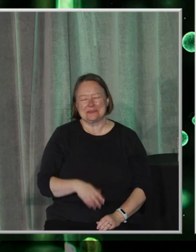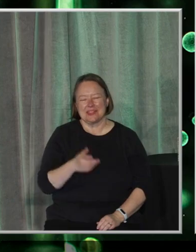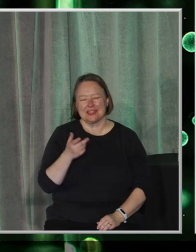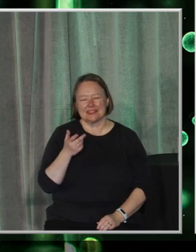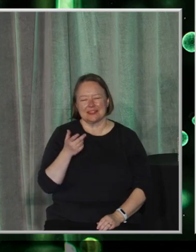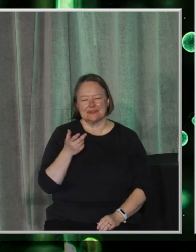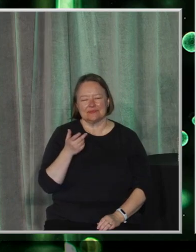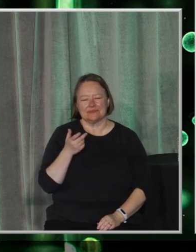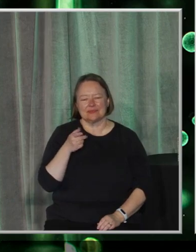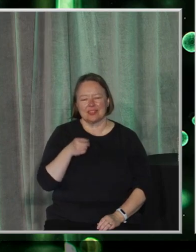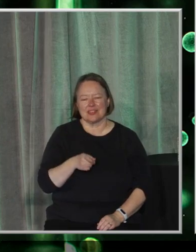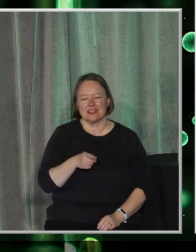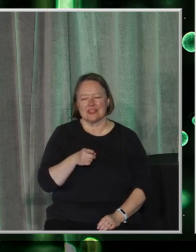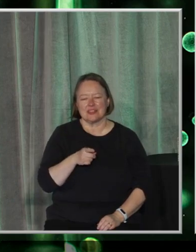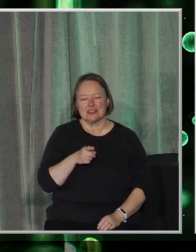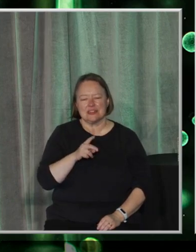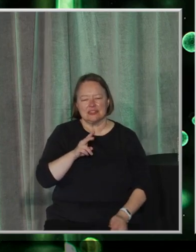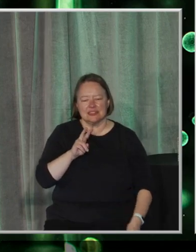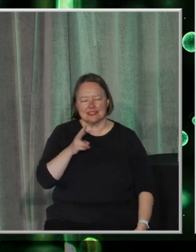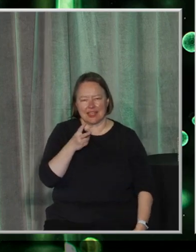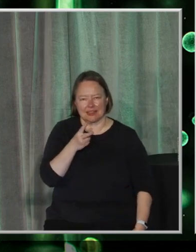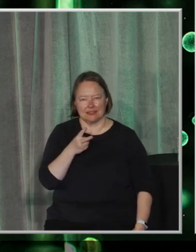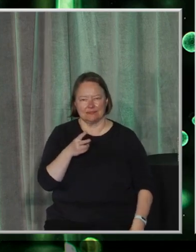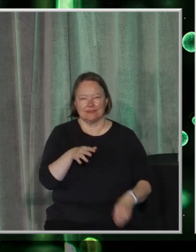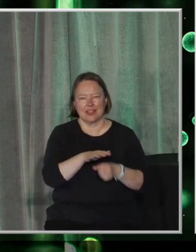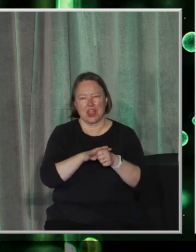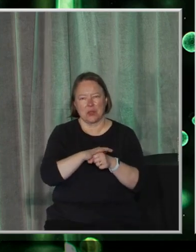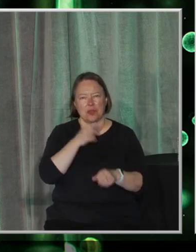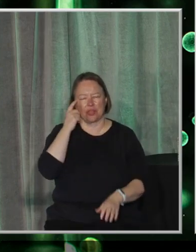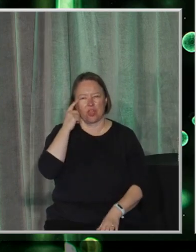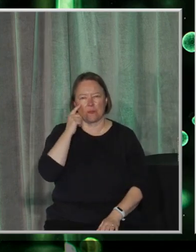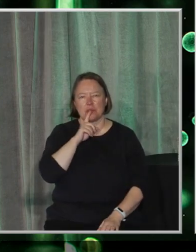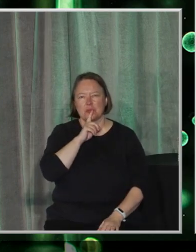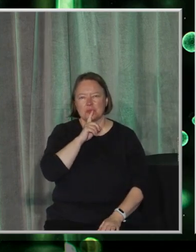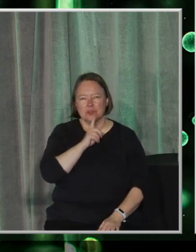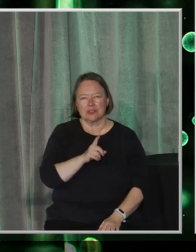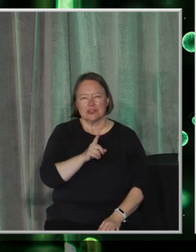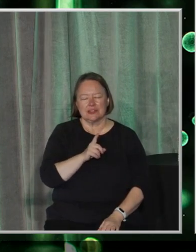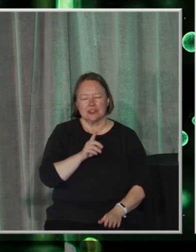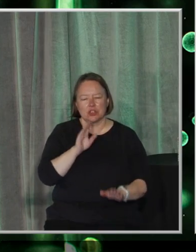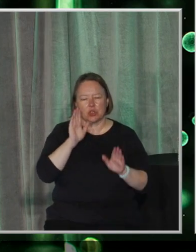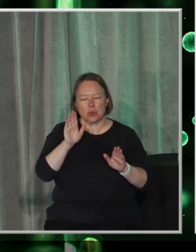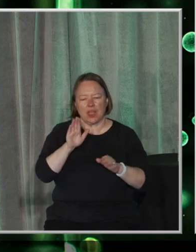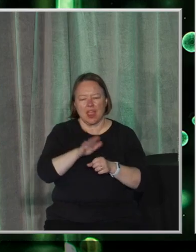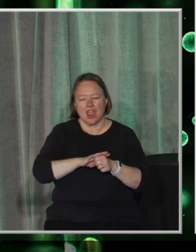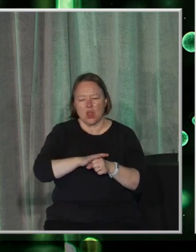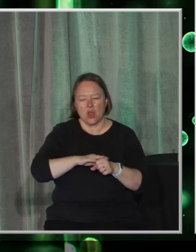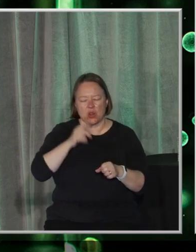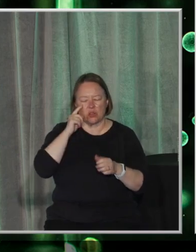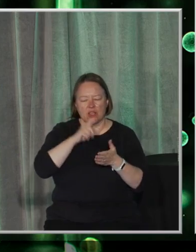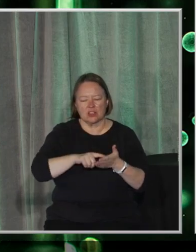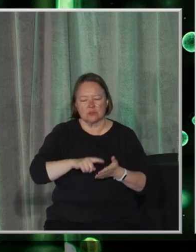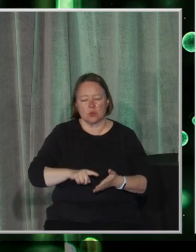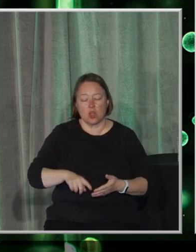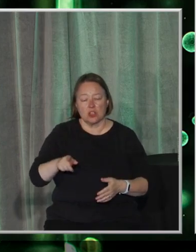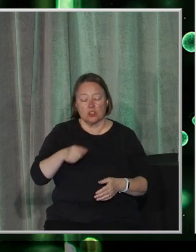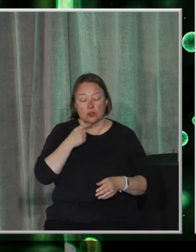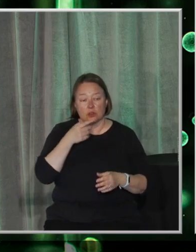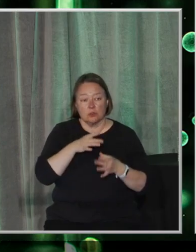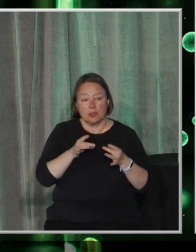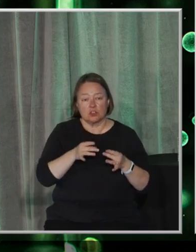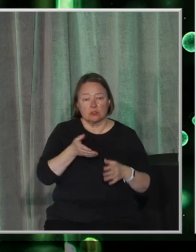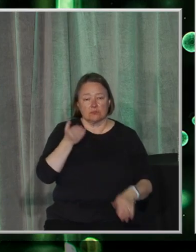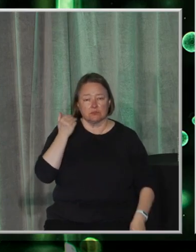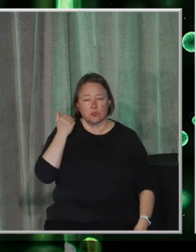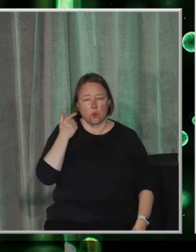And the second area, which we thought would be a really great area for you to explore was, and you mentioned it a